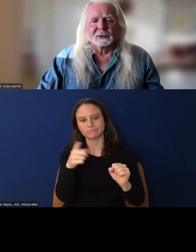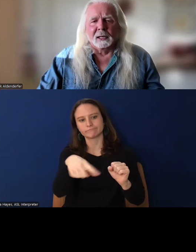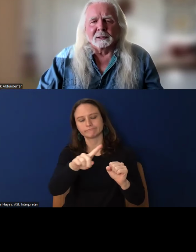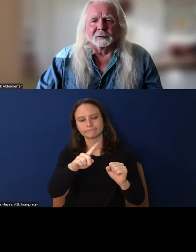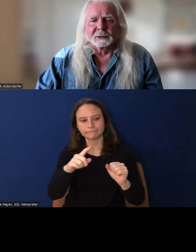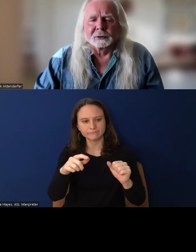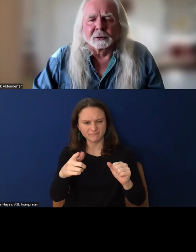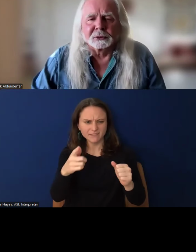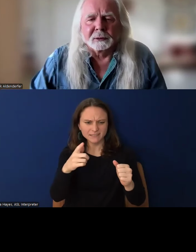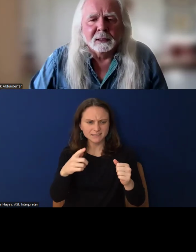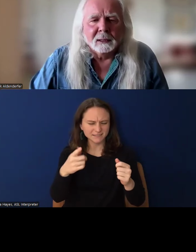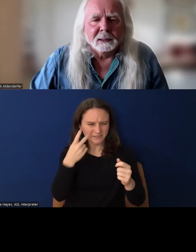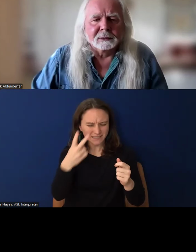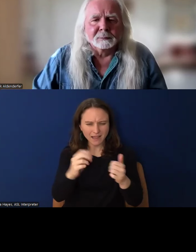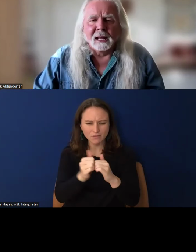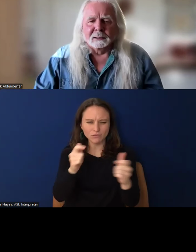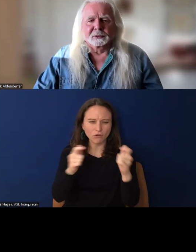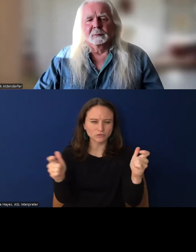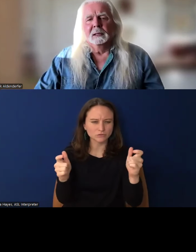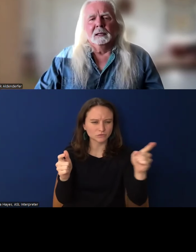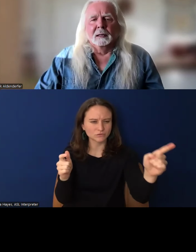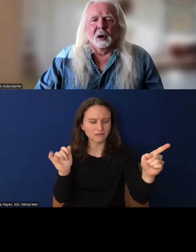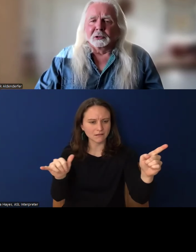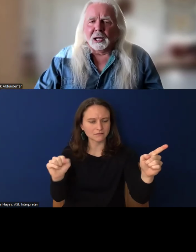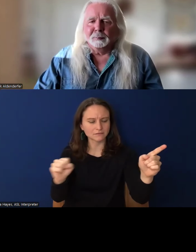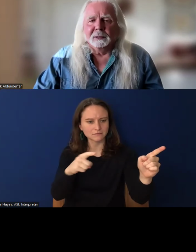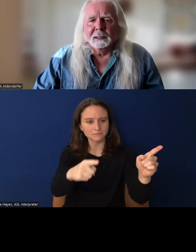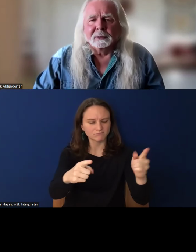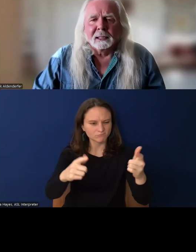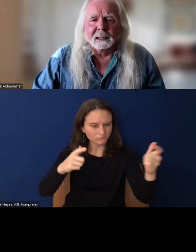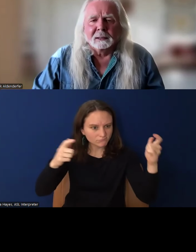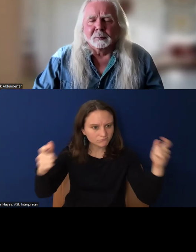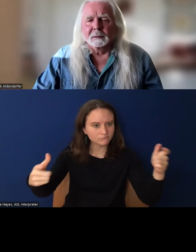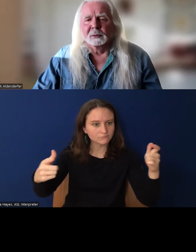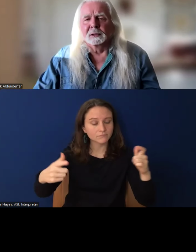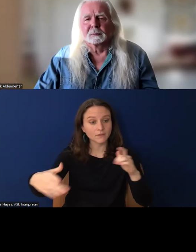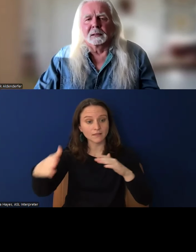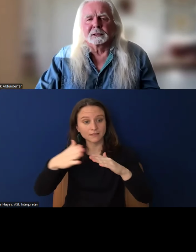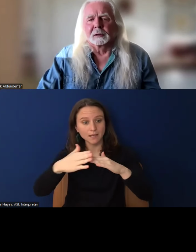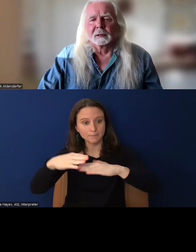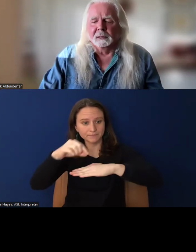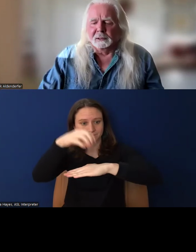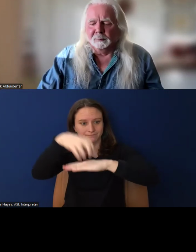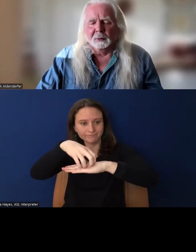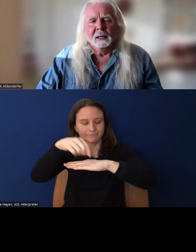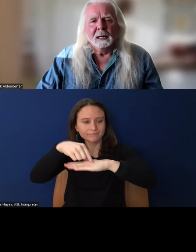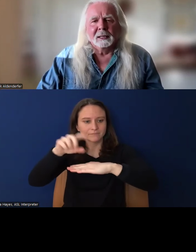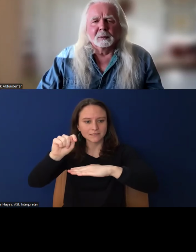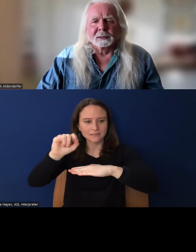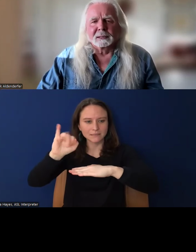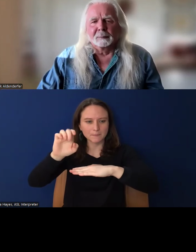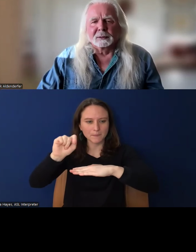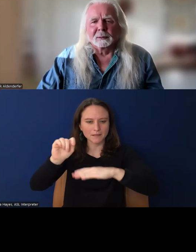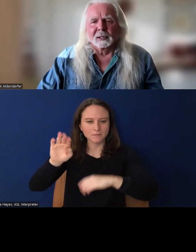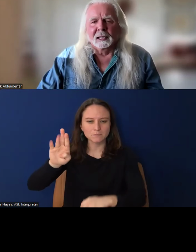massive size of this construction. It's immense. On top of it is a Tibetan Buddhist monastery and temple that